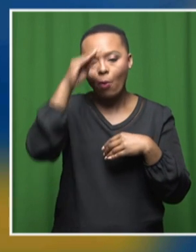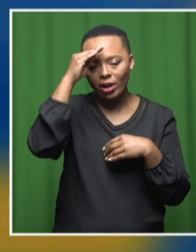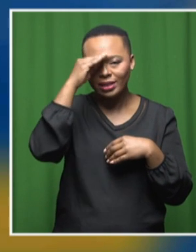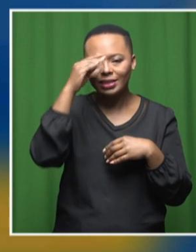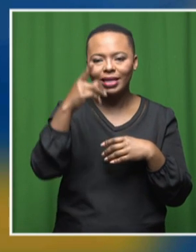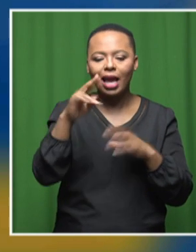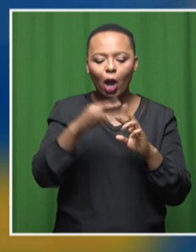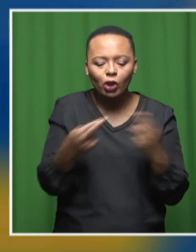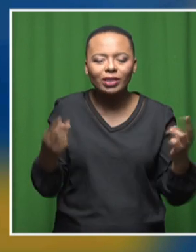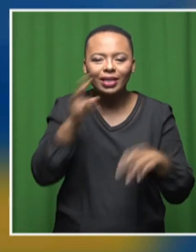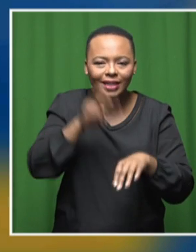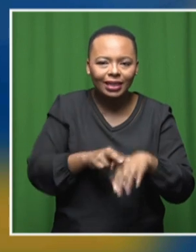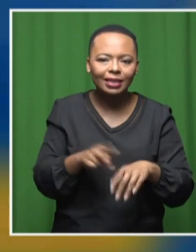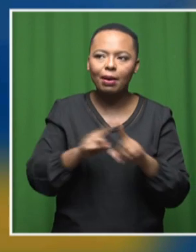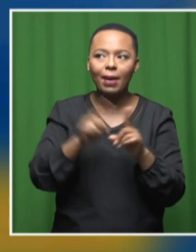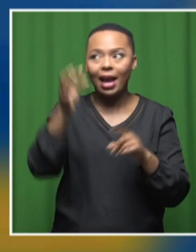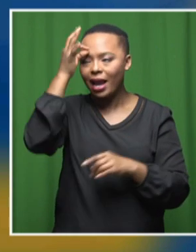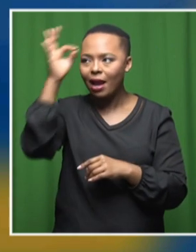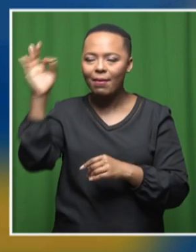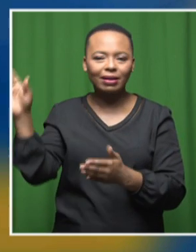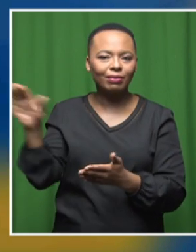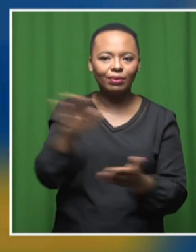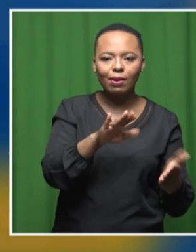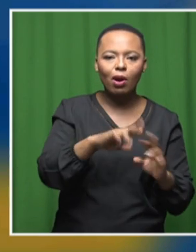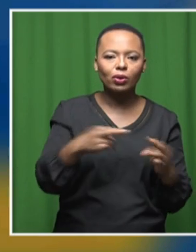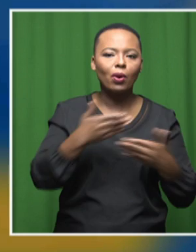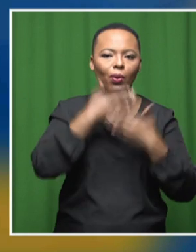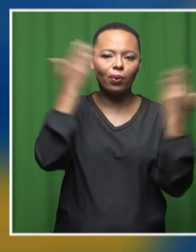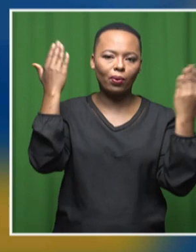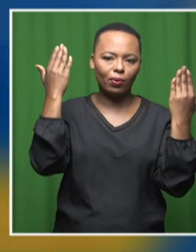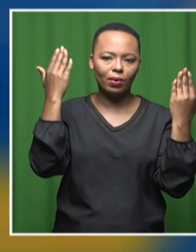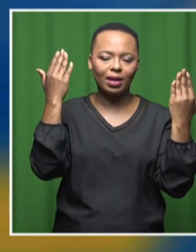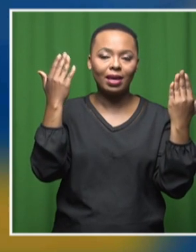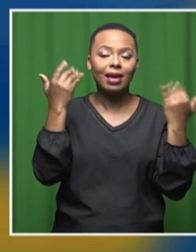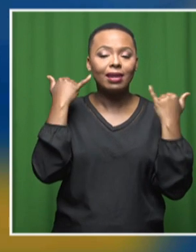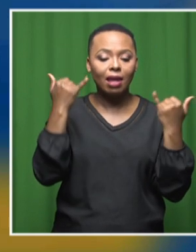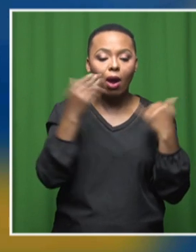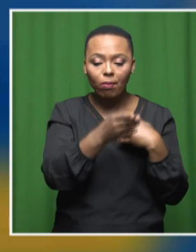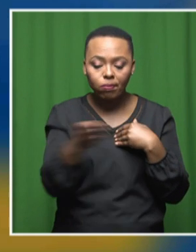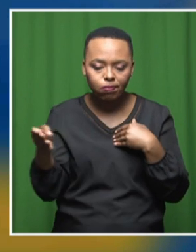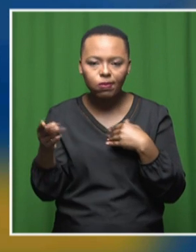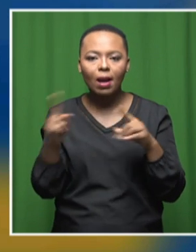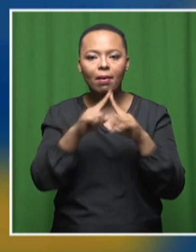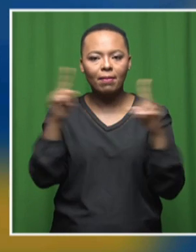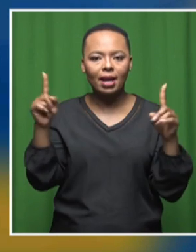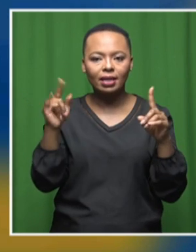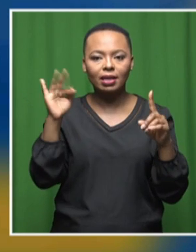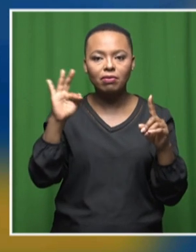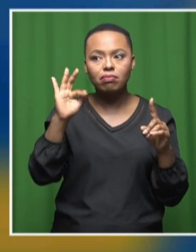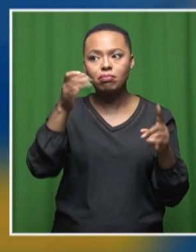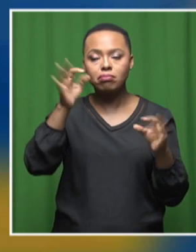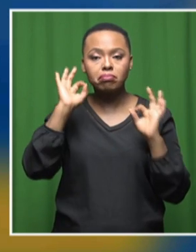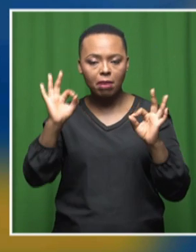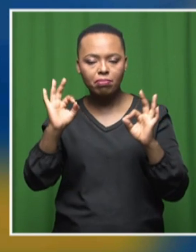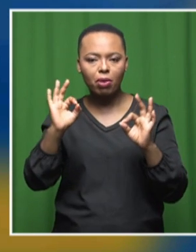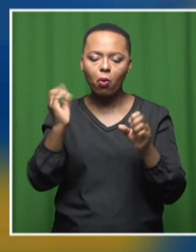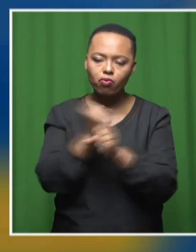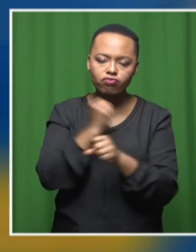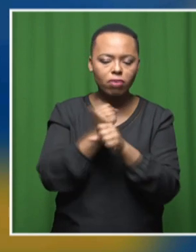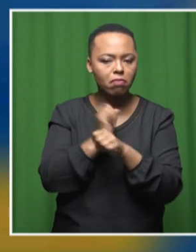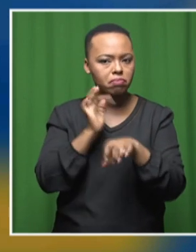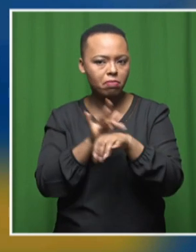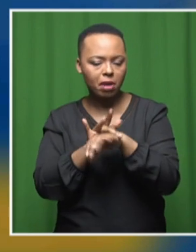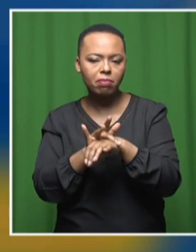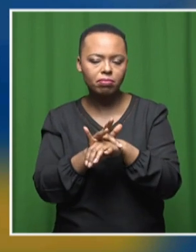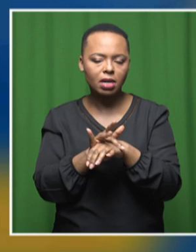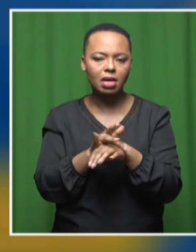from government. High visibility based on intelligence. Where that recipe is followed in stations, you see